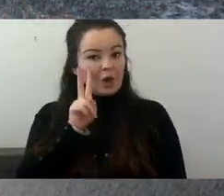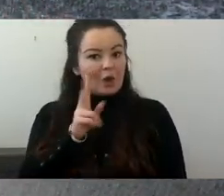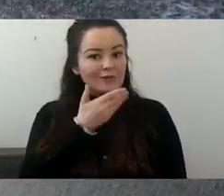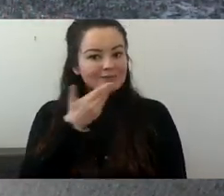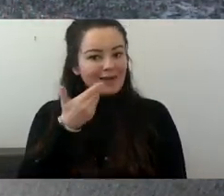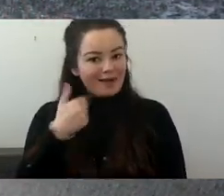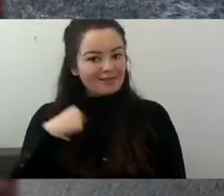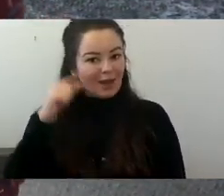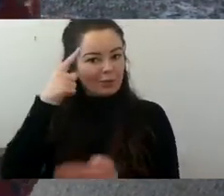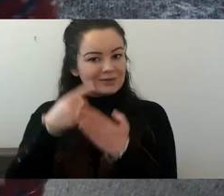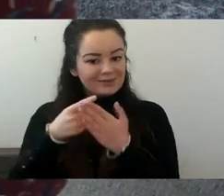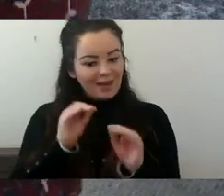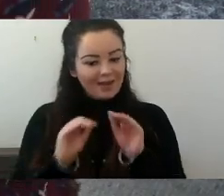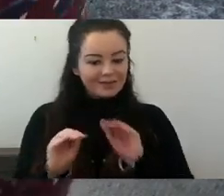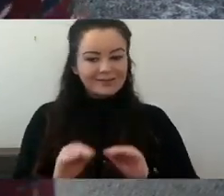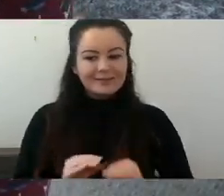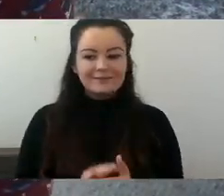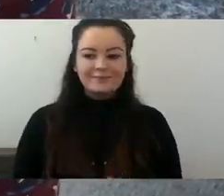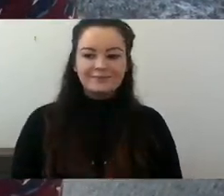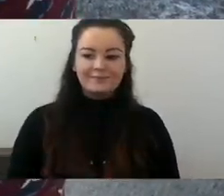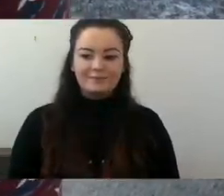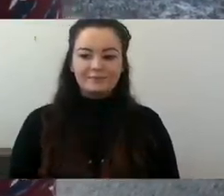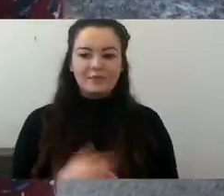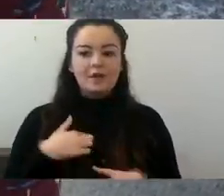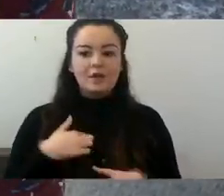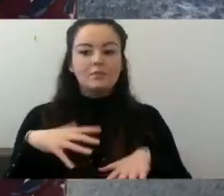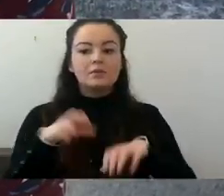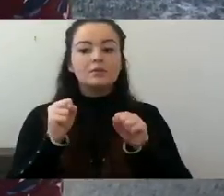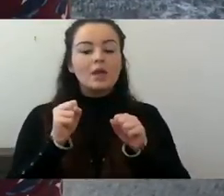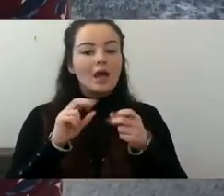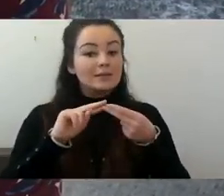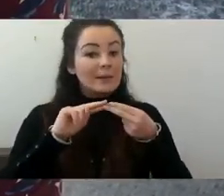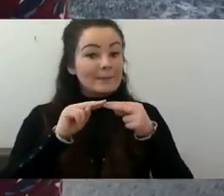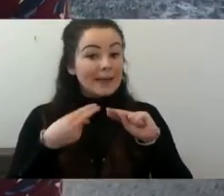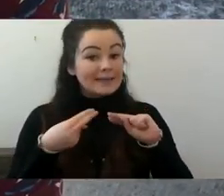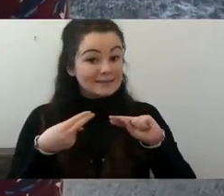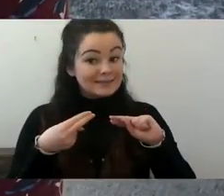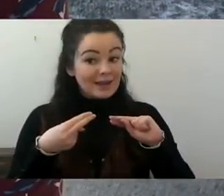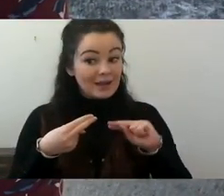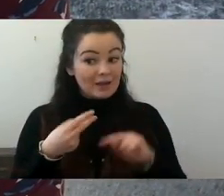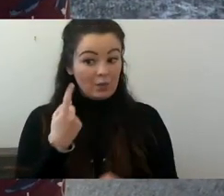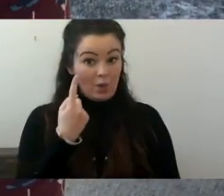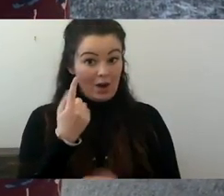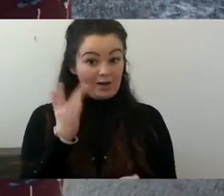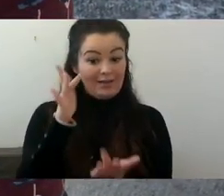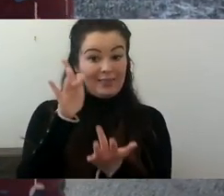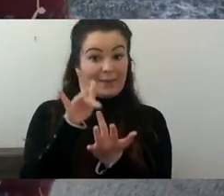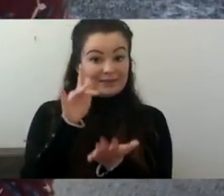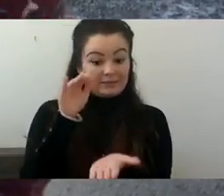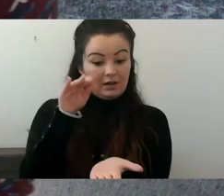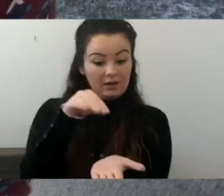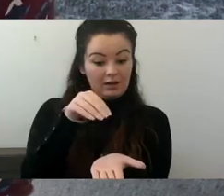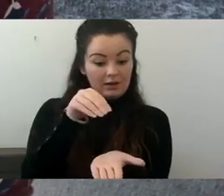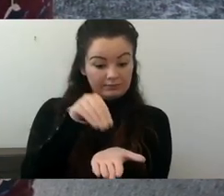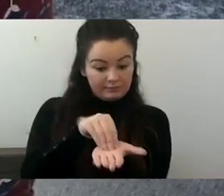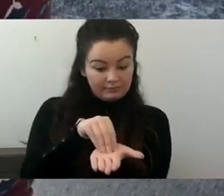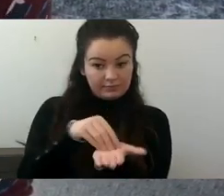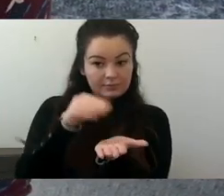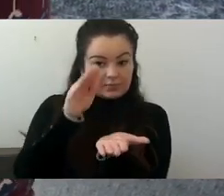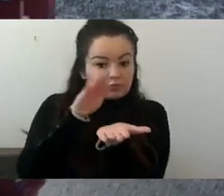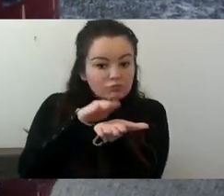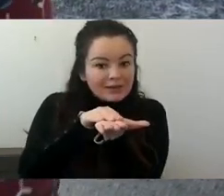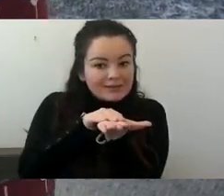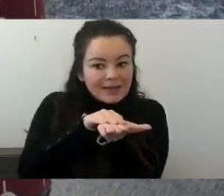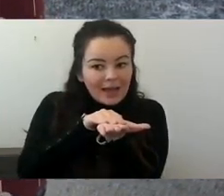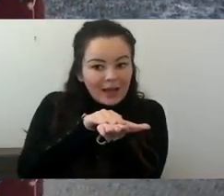I think looks nice, I'm going to do that. I'm going to start with some pasta, I think. So I've put a piece of pasta in the middle. I'm